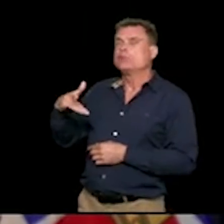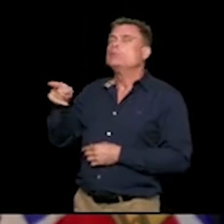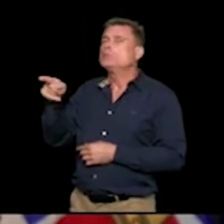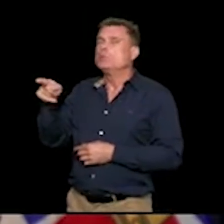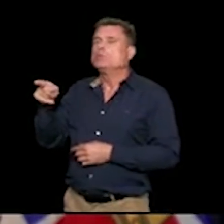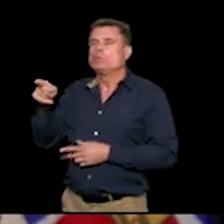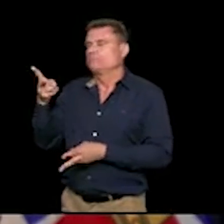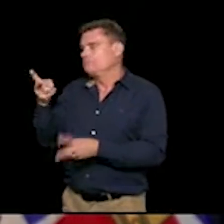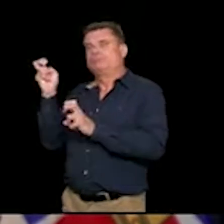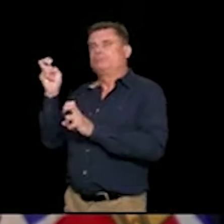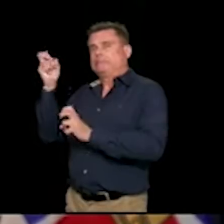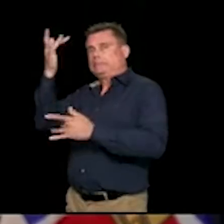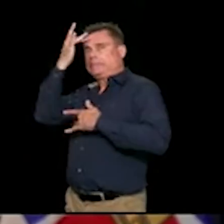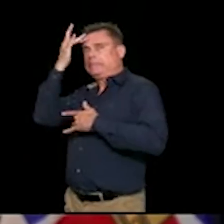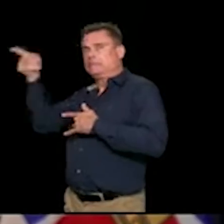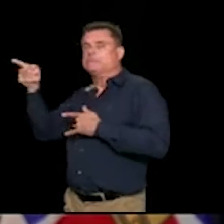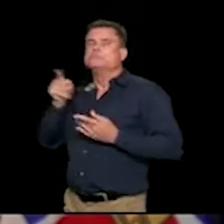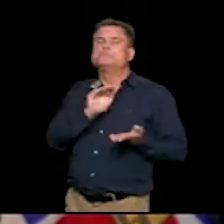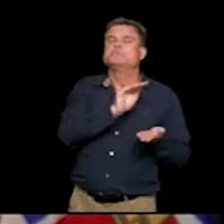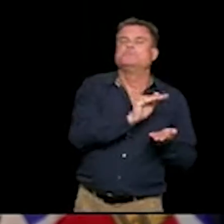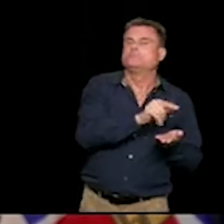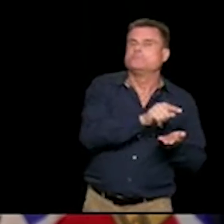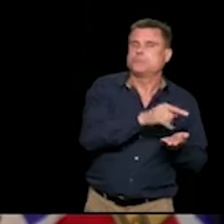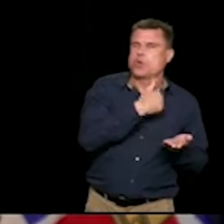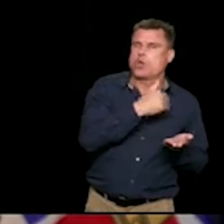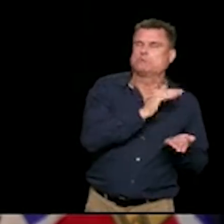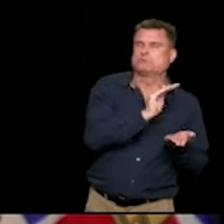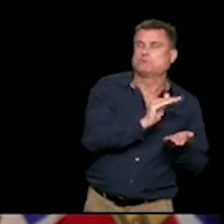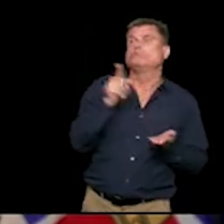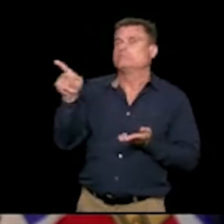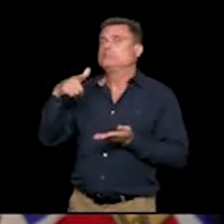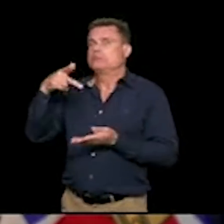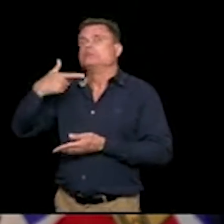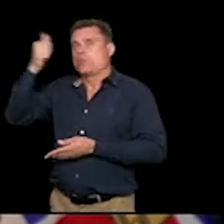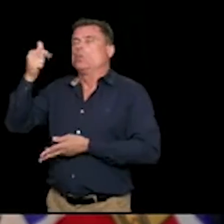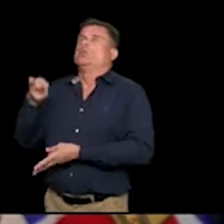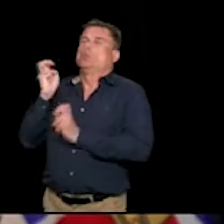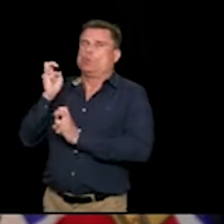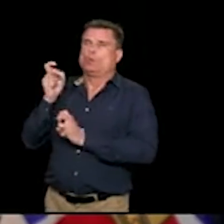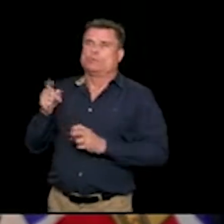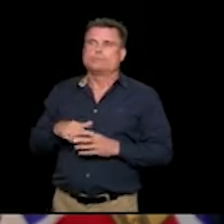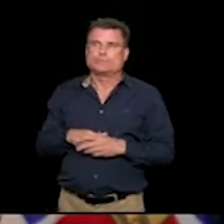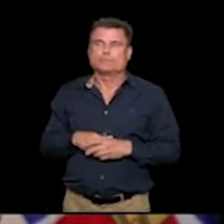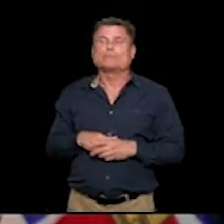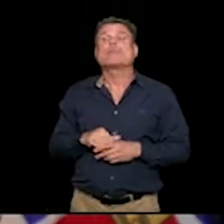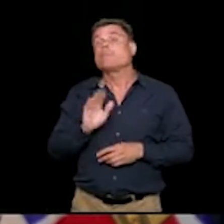a proportion of those were people who tested positive today. So that is something that we're looking